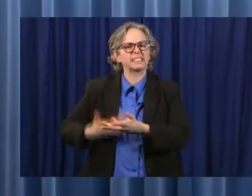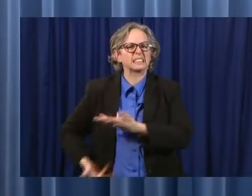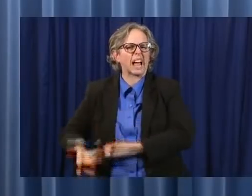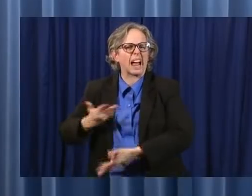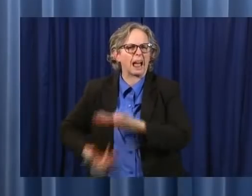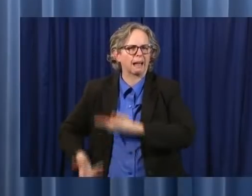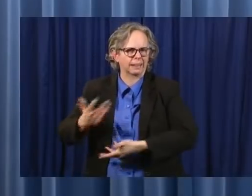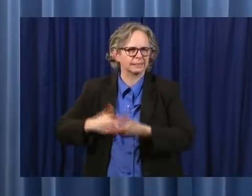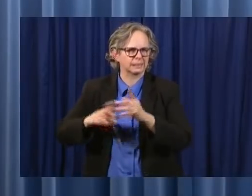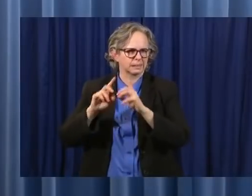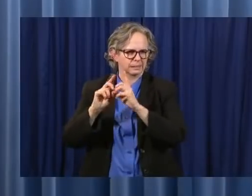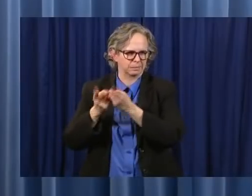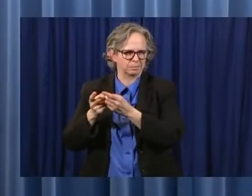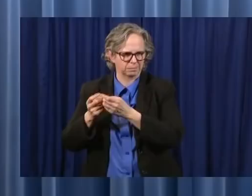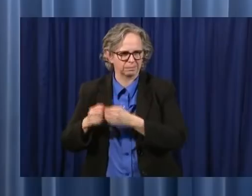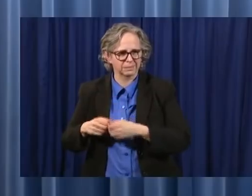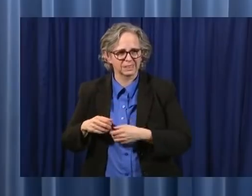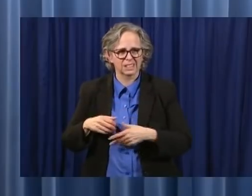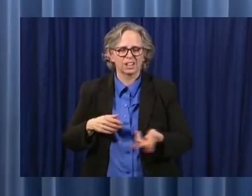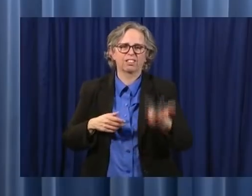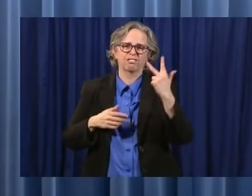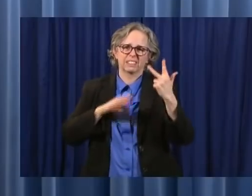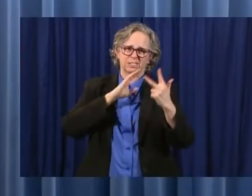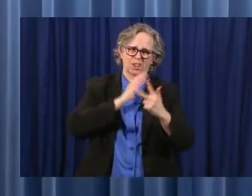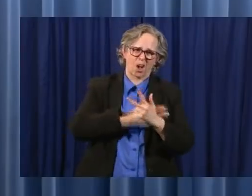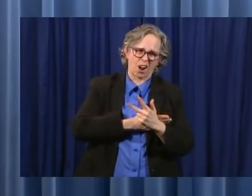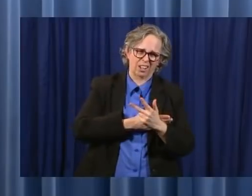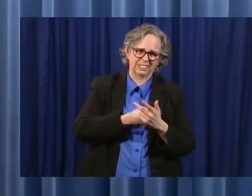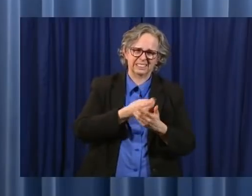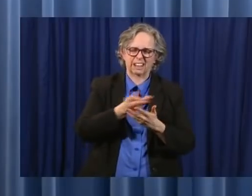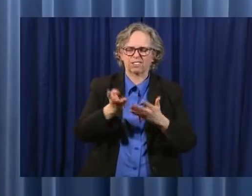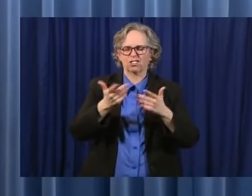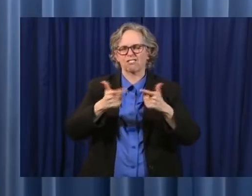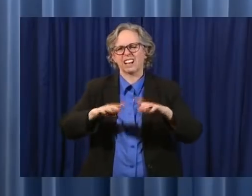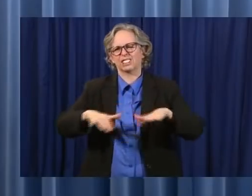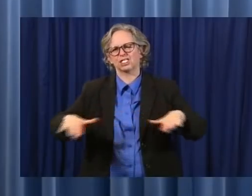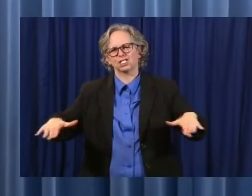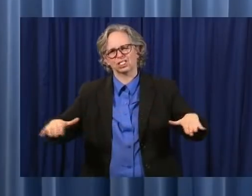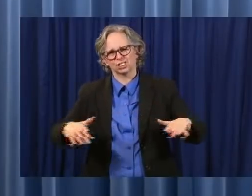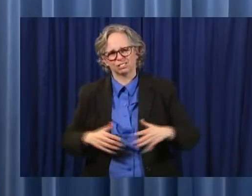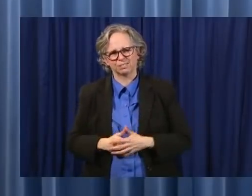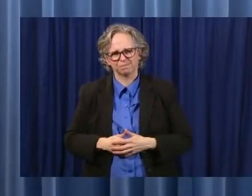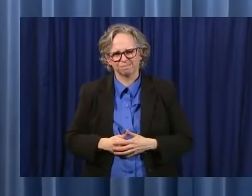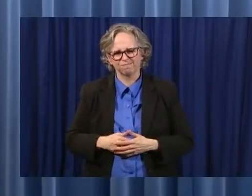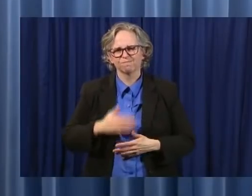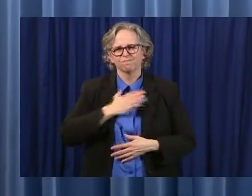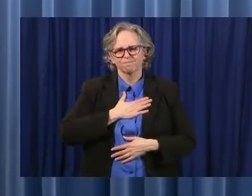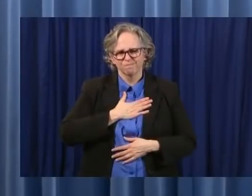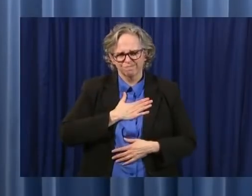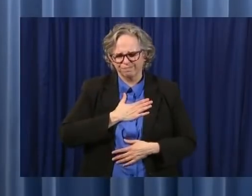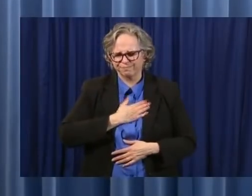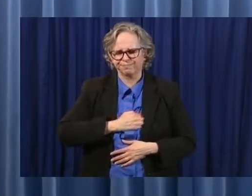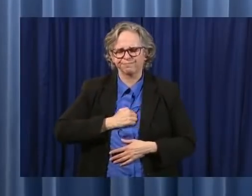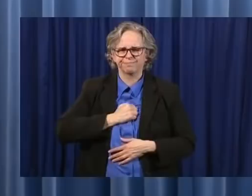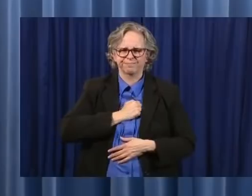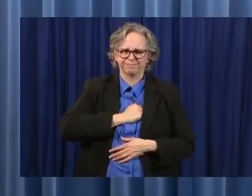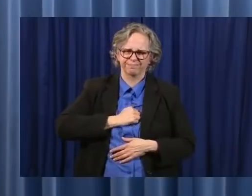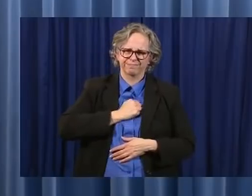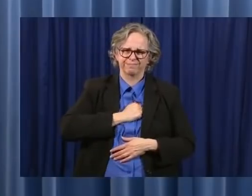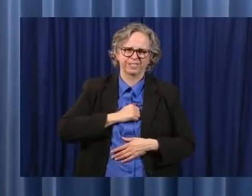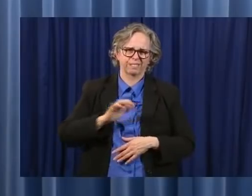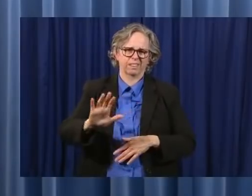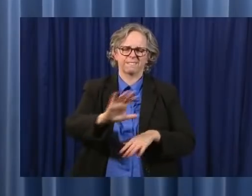daughters and grandchildren. So our heart goes out to her family, and we are just very, very sorry for